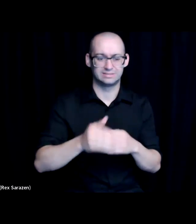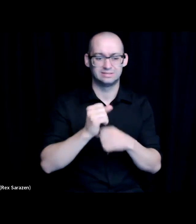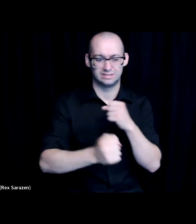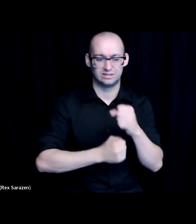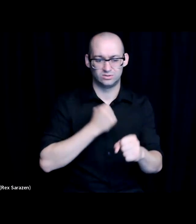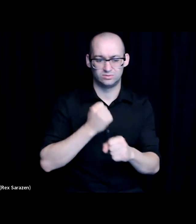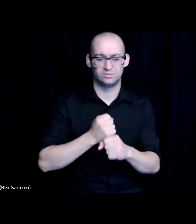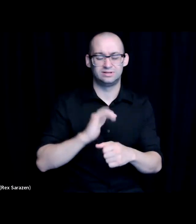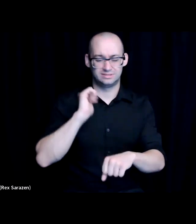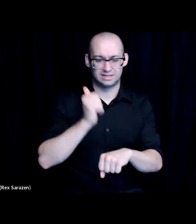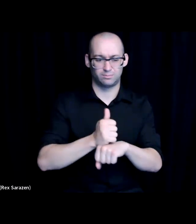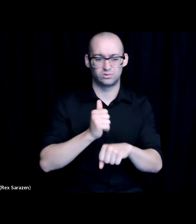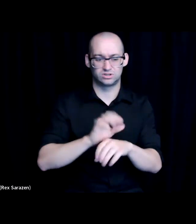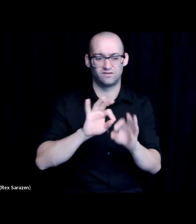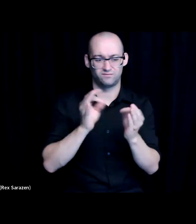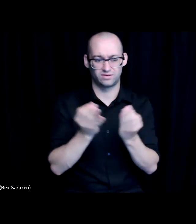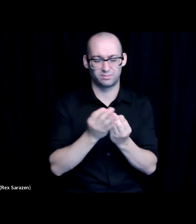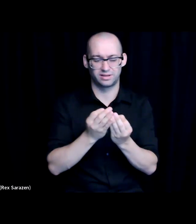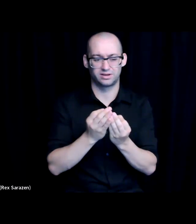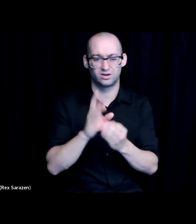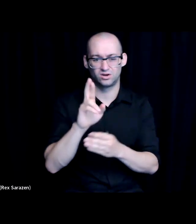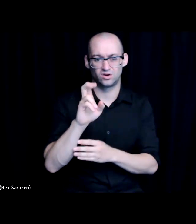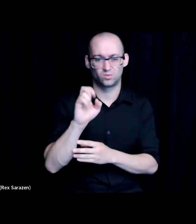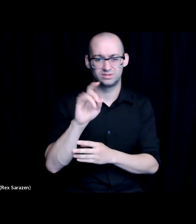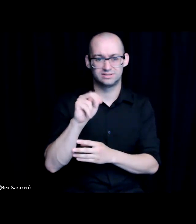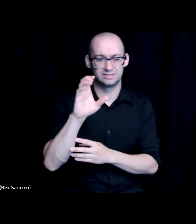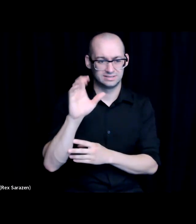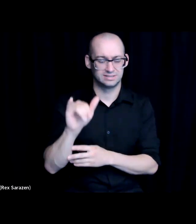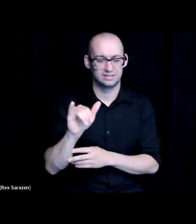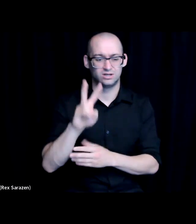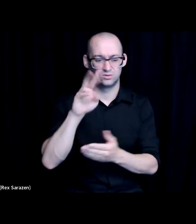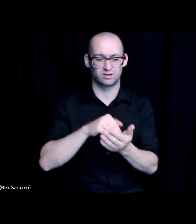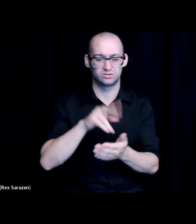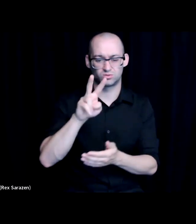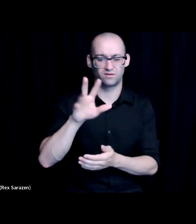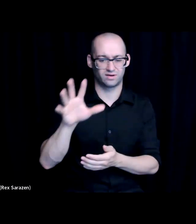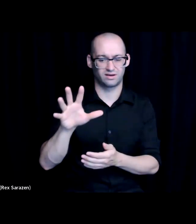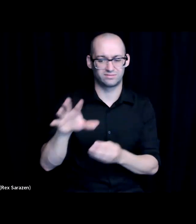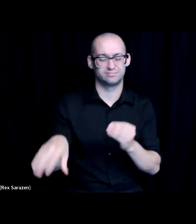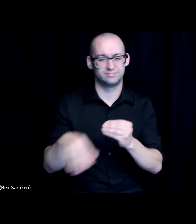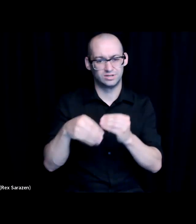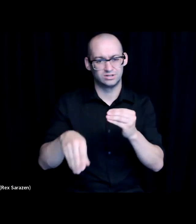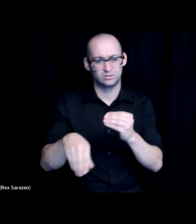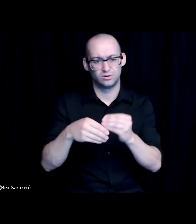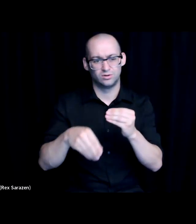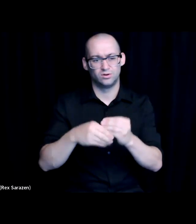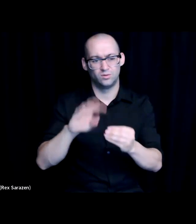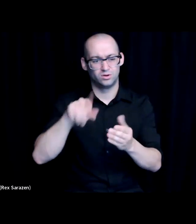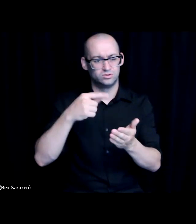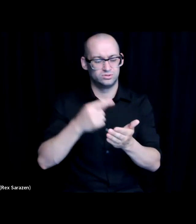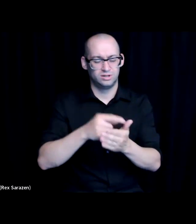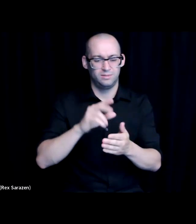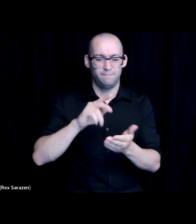family medicine residency with the first cohort to start in 2025. Additional graduate medical